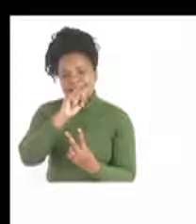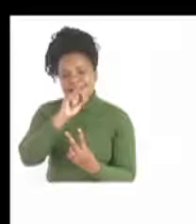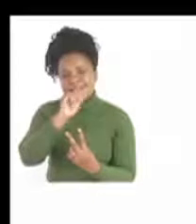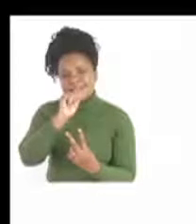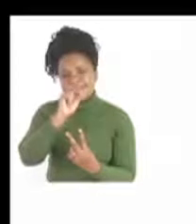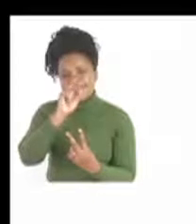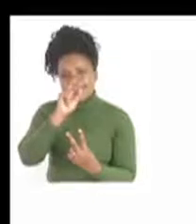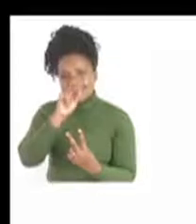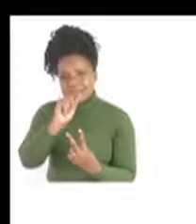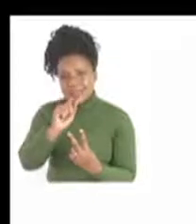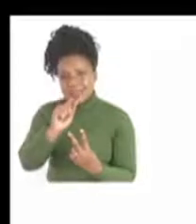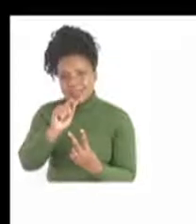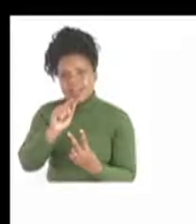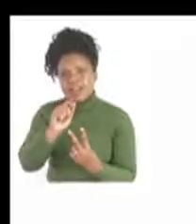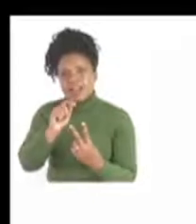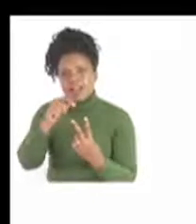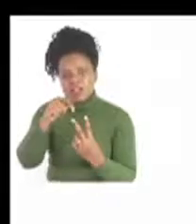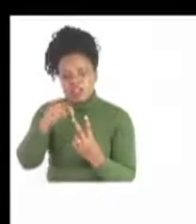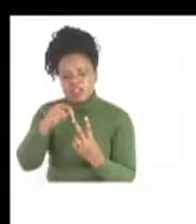volcanoes.